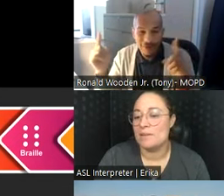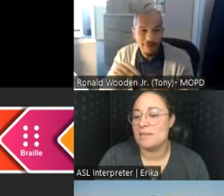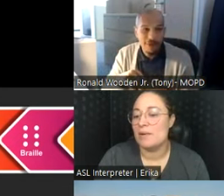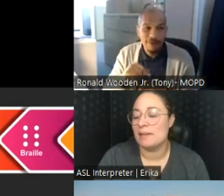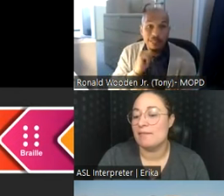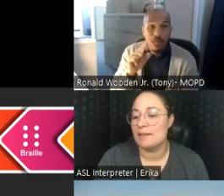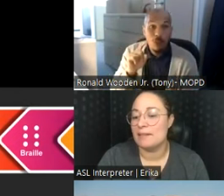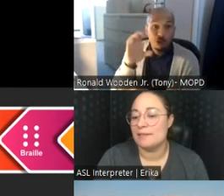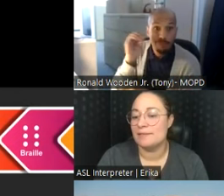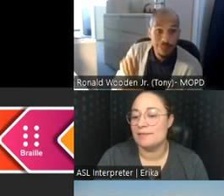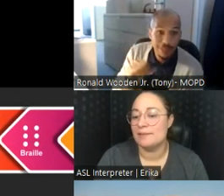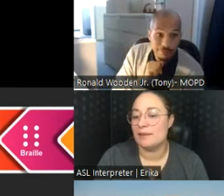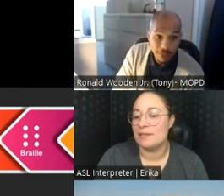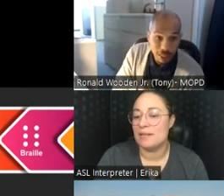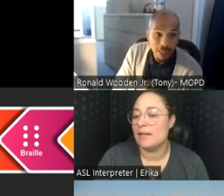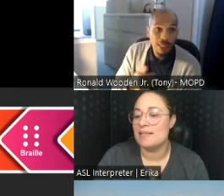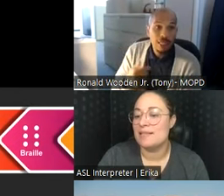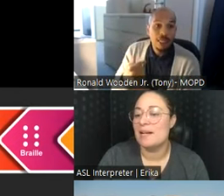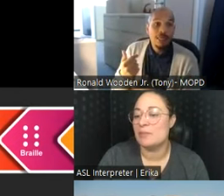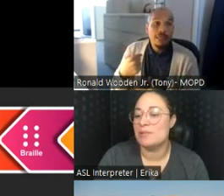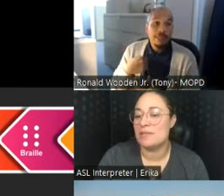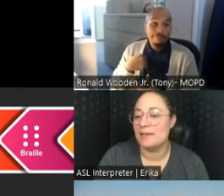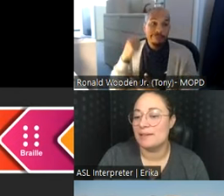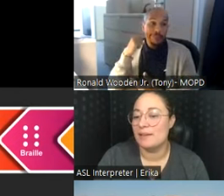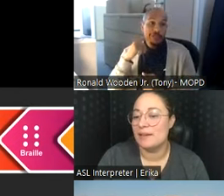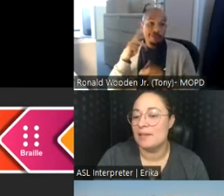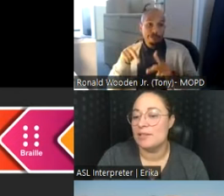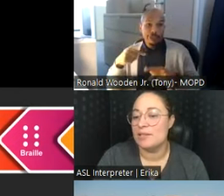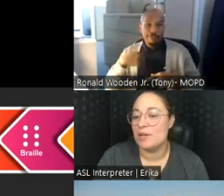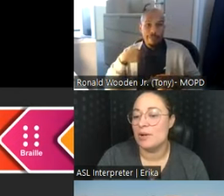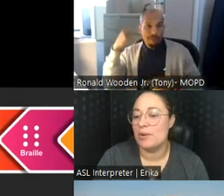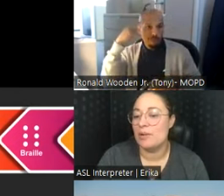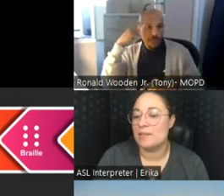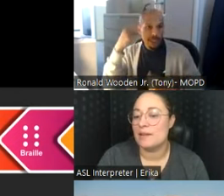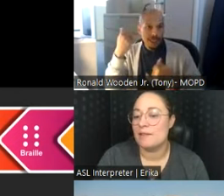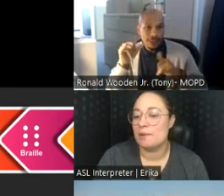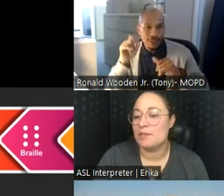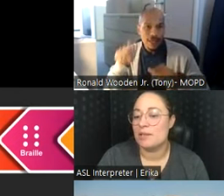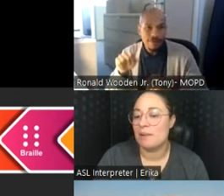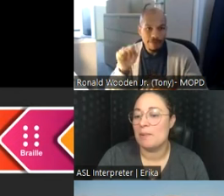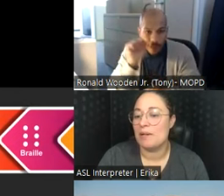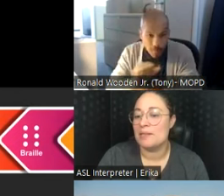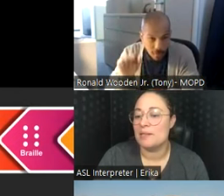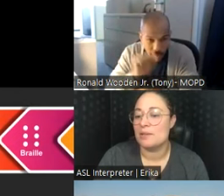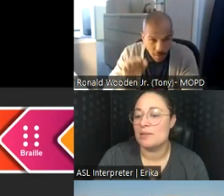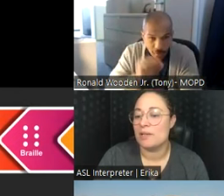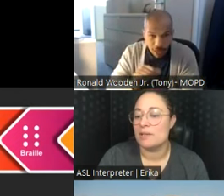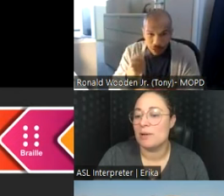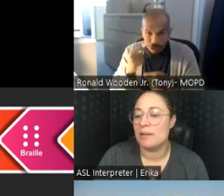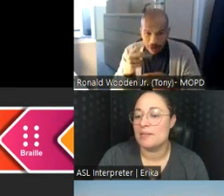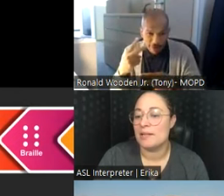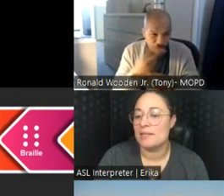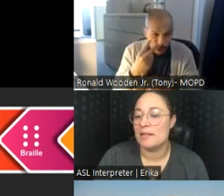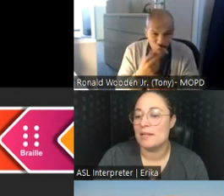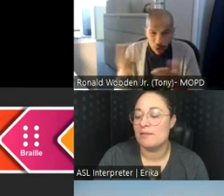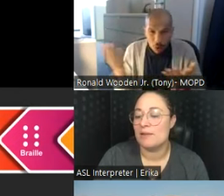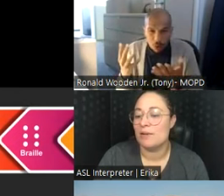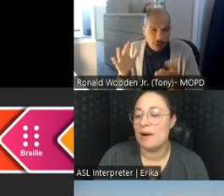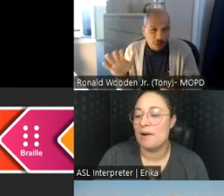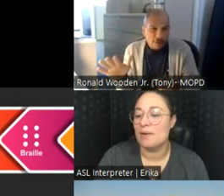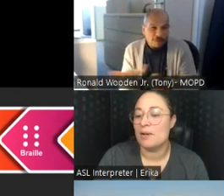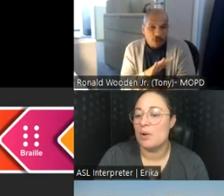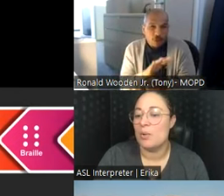So it's not really effective. It isn't 100%. So as a deaf person, my brain is still trying to process and